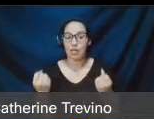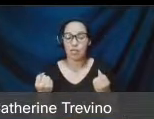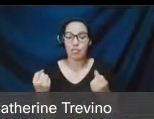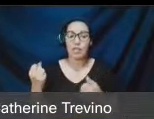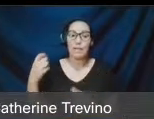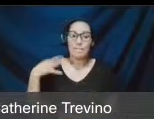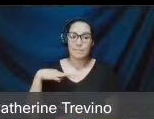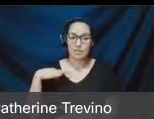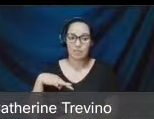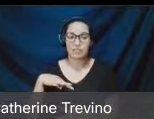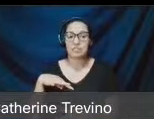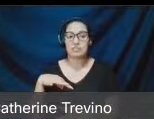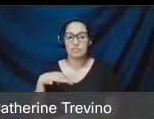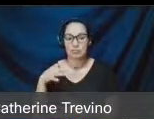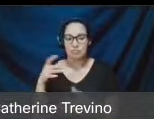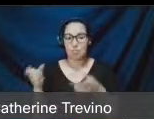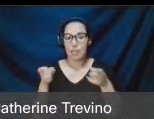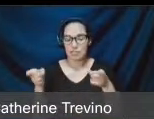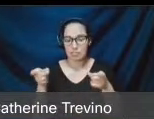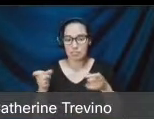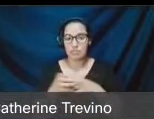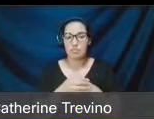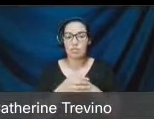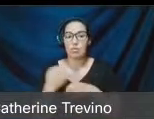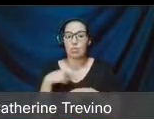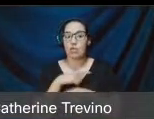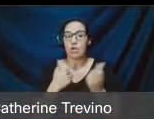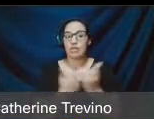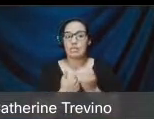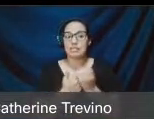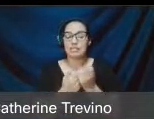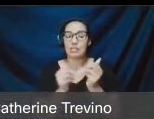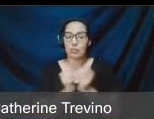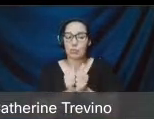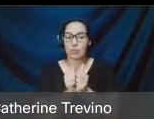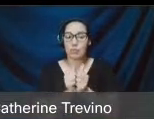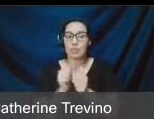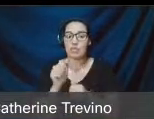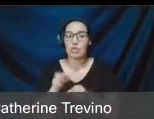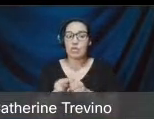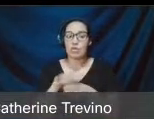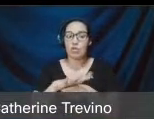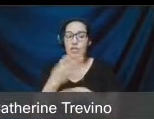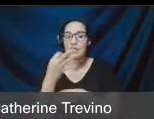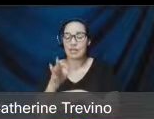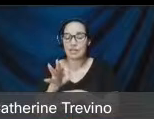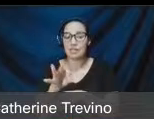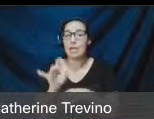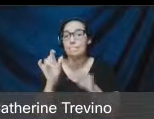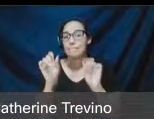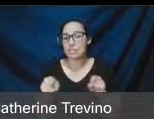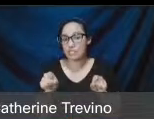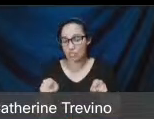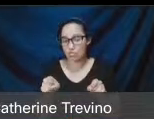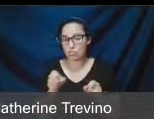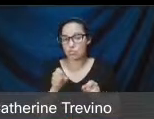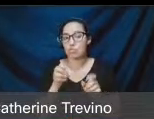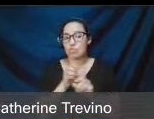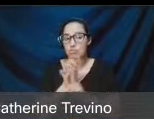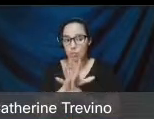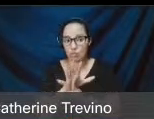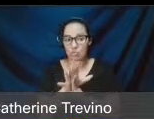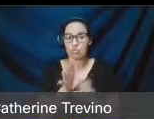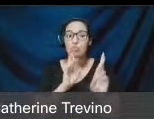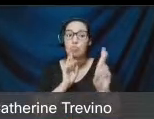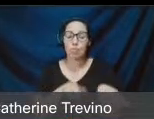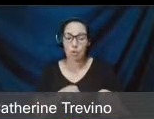management. They are assisting with the COVID-19 potential exposures and reporting that out and